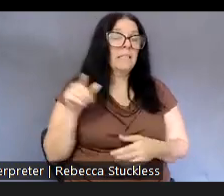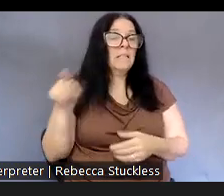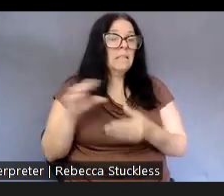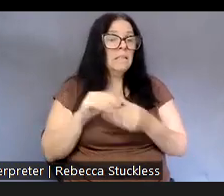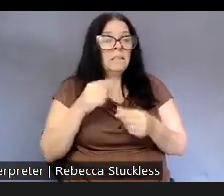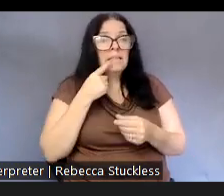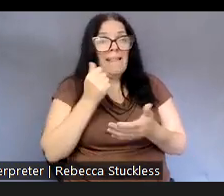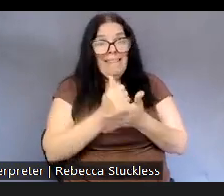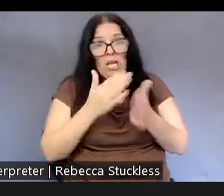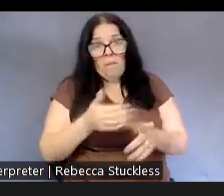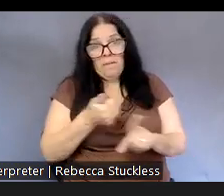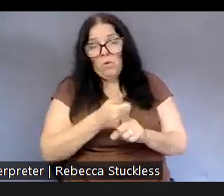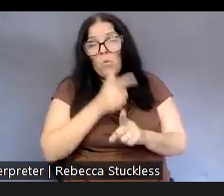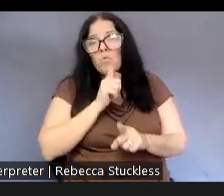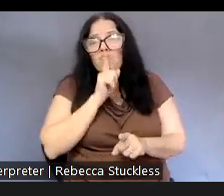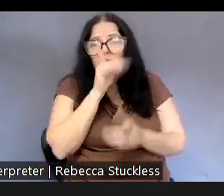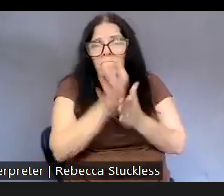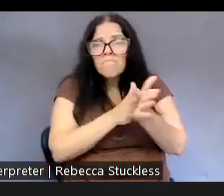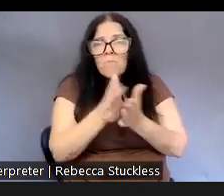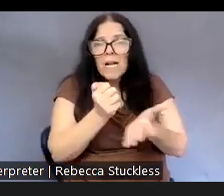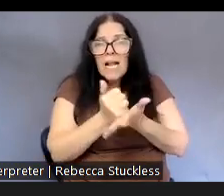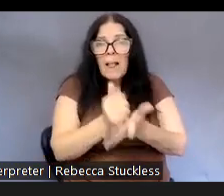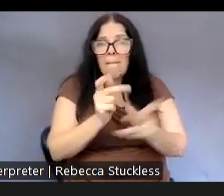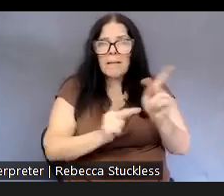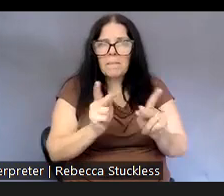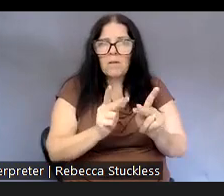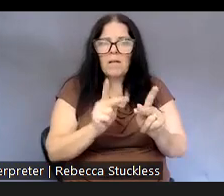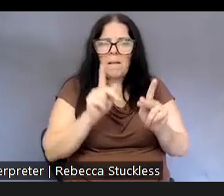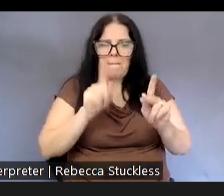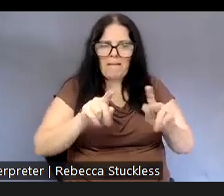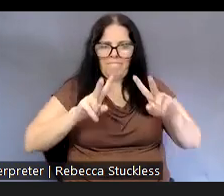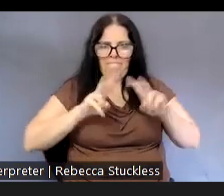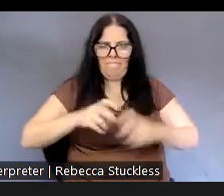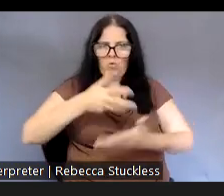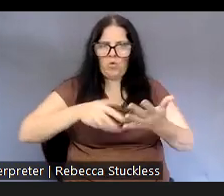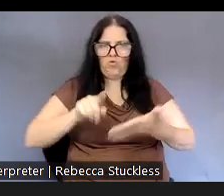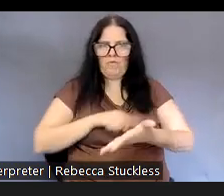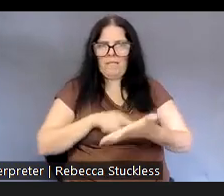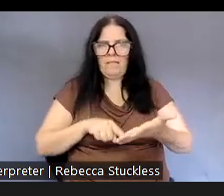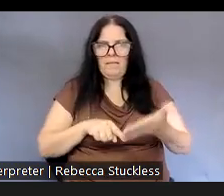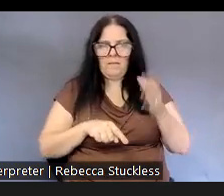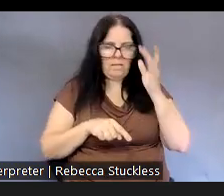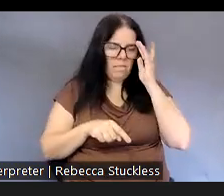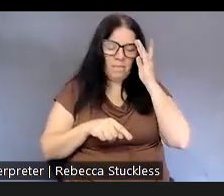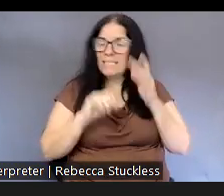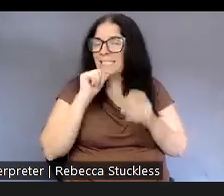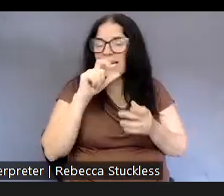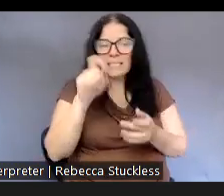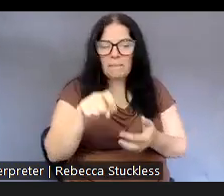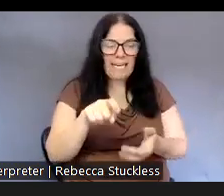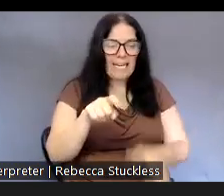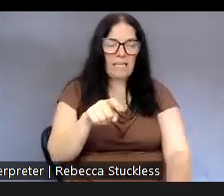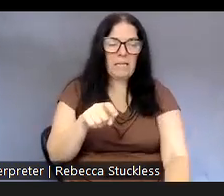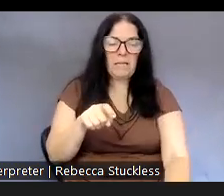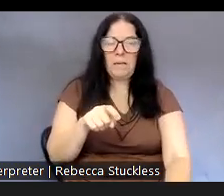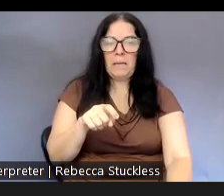helping people is forced into social criticism. This doesn't mean that he has to engage directly in